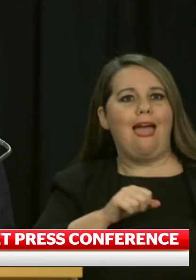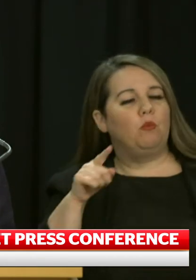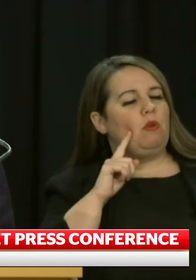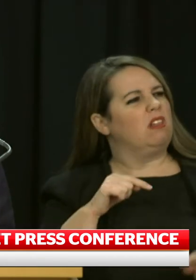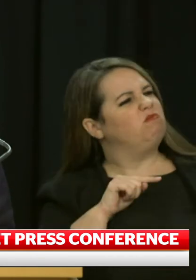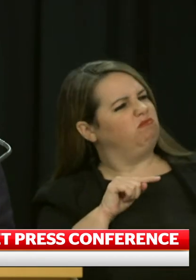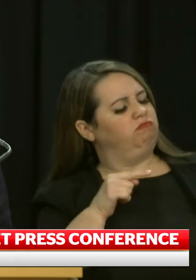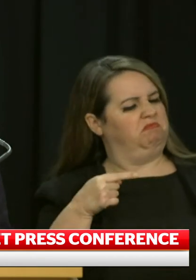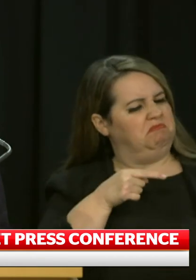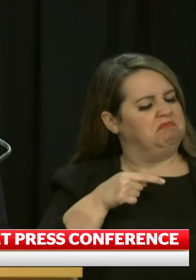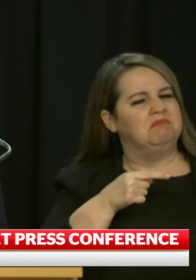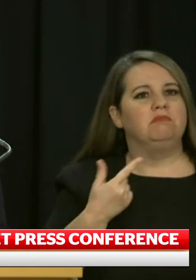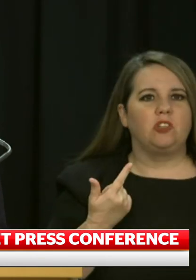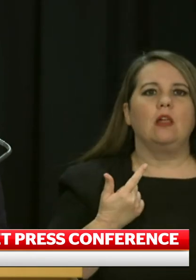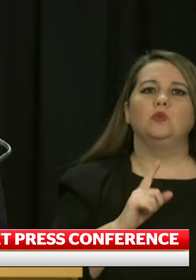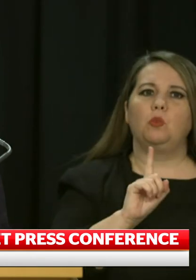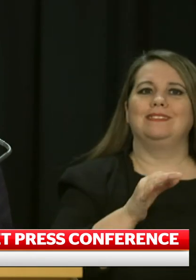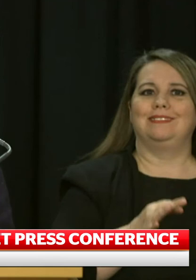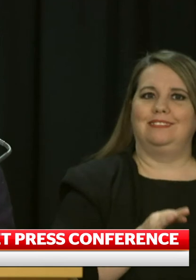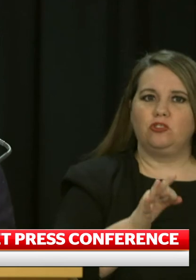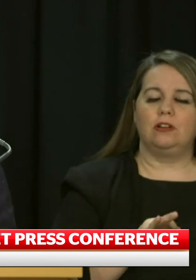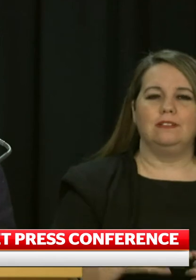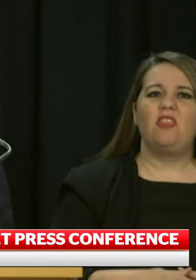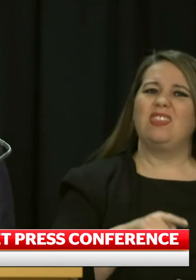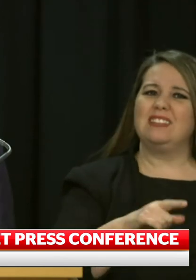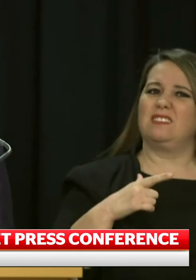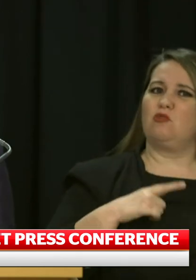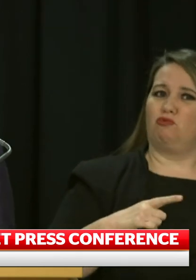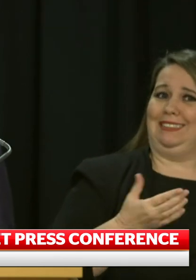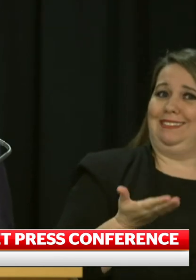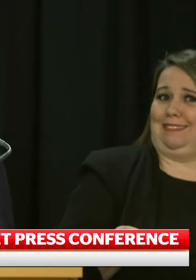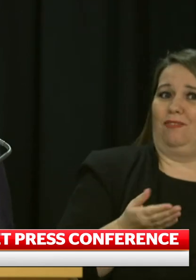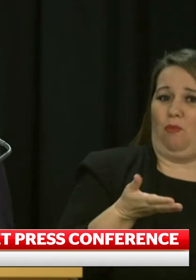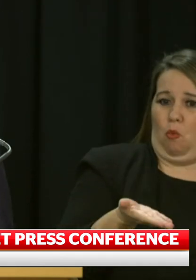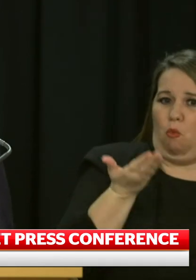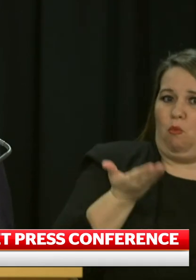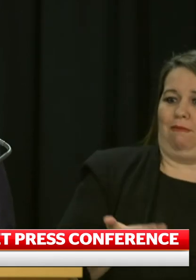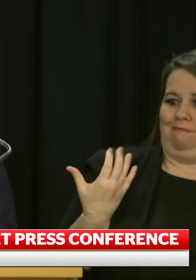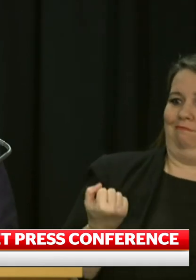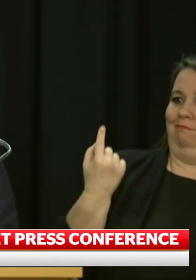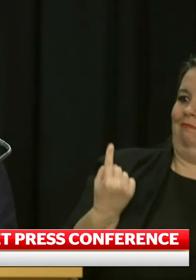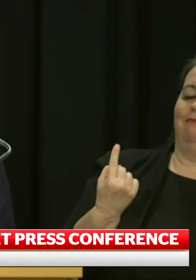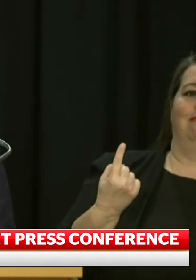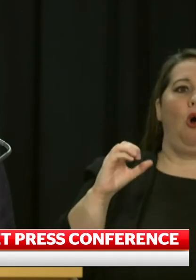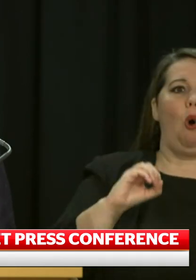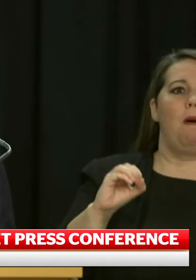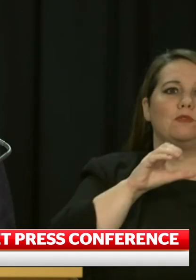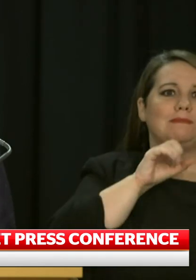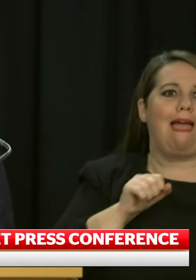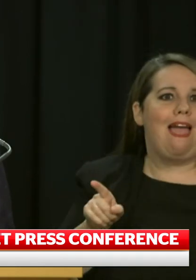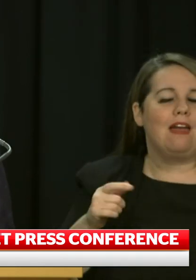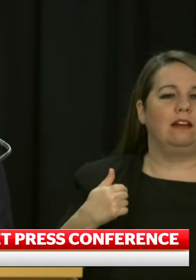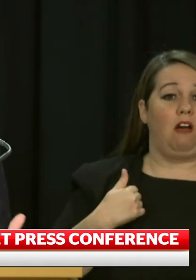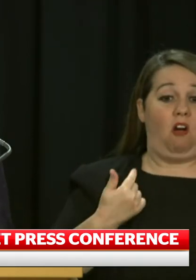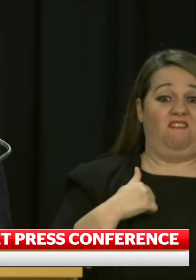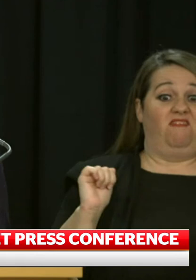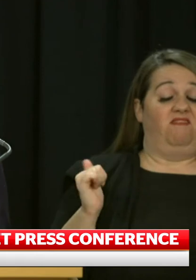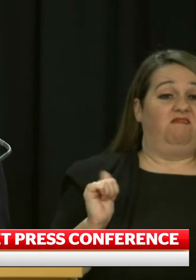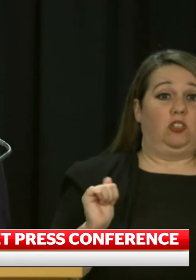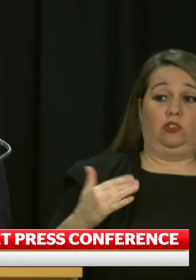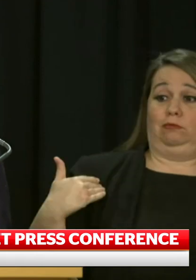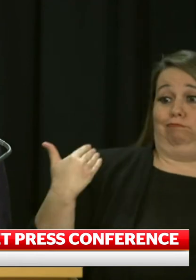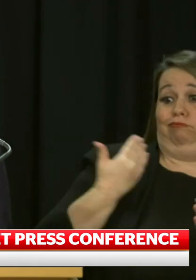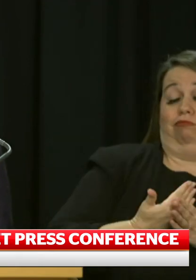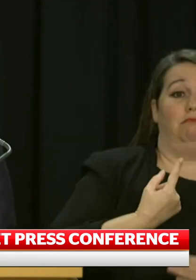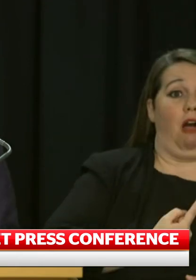situation as in my past ministerial roles where I've disagreed with the Ombudsman, and we've had significant discussion about it, and we've usually